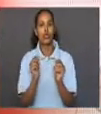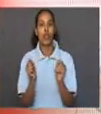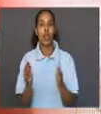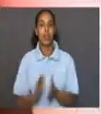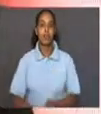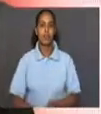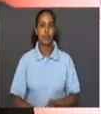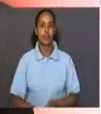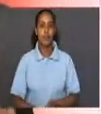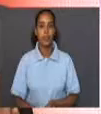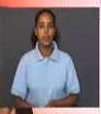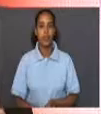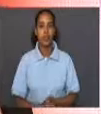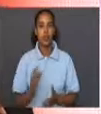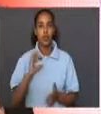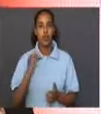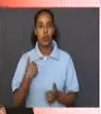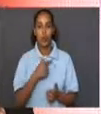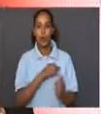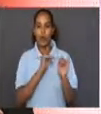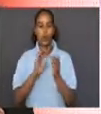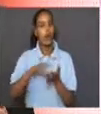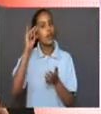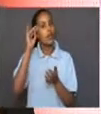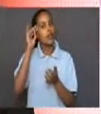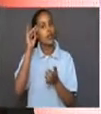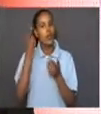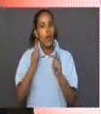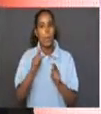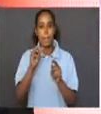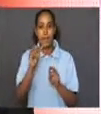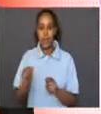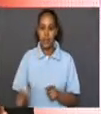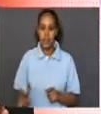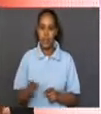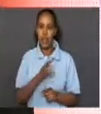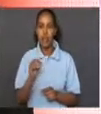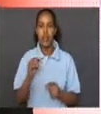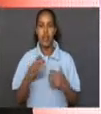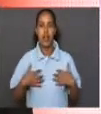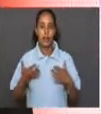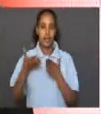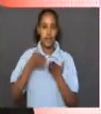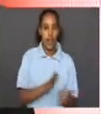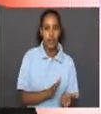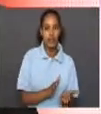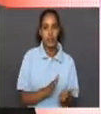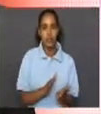soil. We also learned that when plants and animals die,